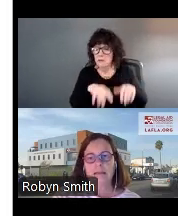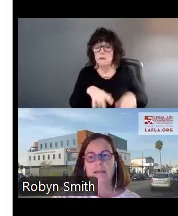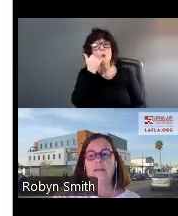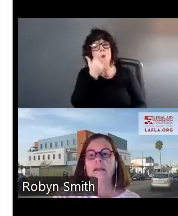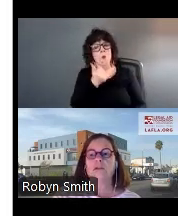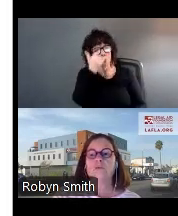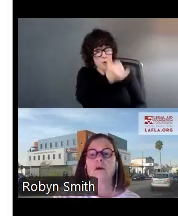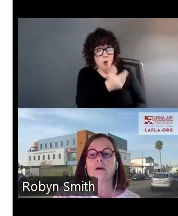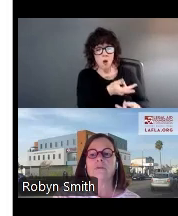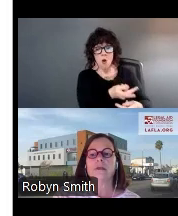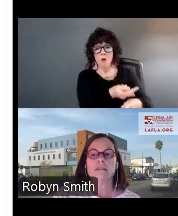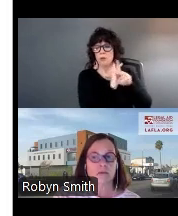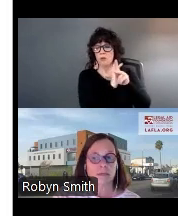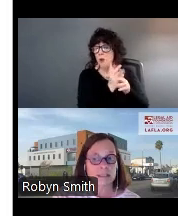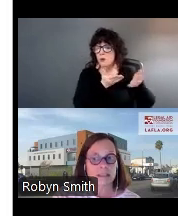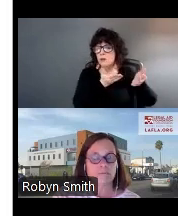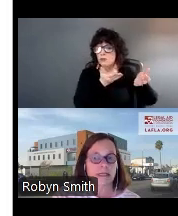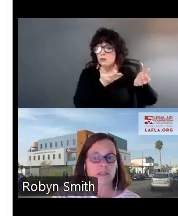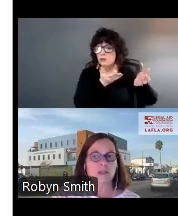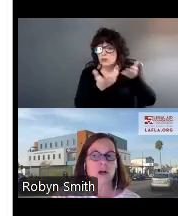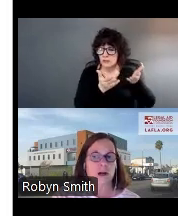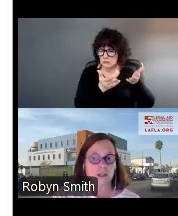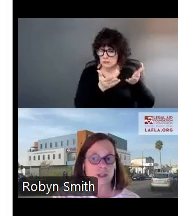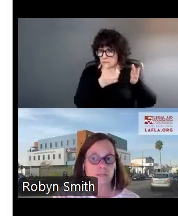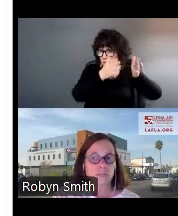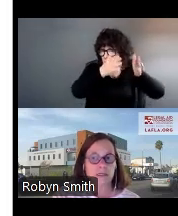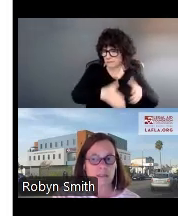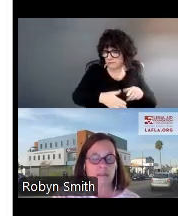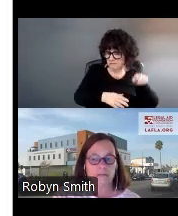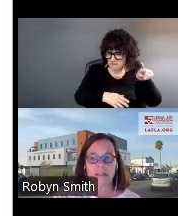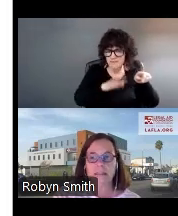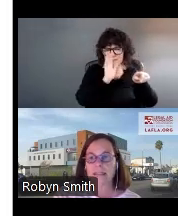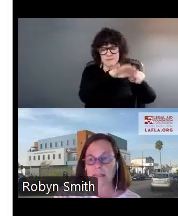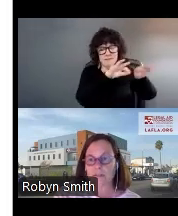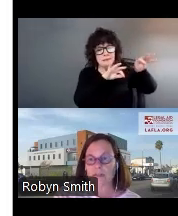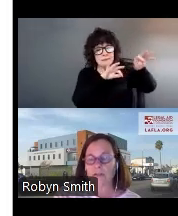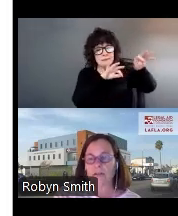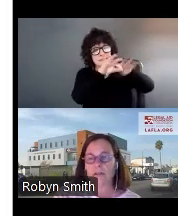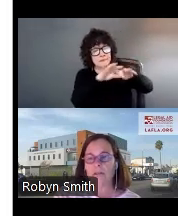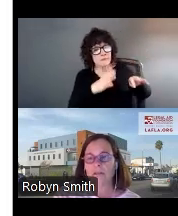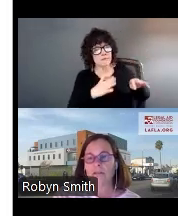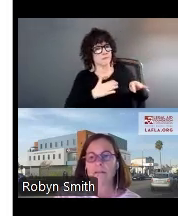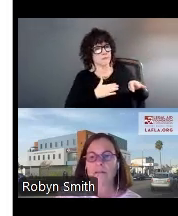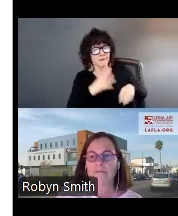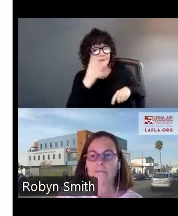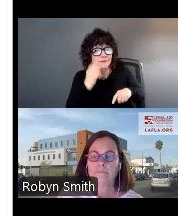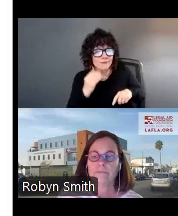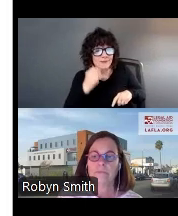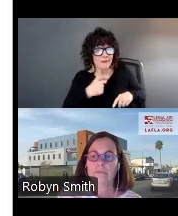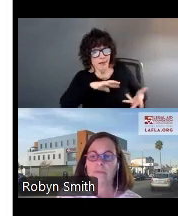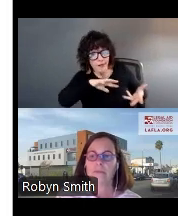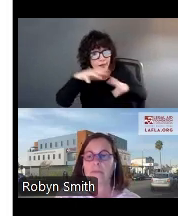explain that you are experiencing financial hardship because of the disaster,